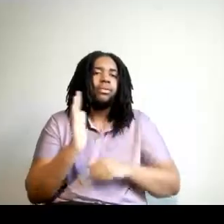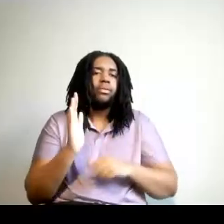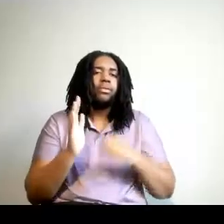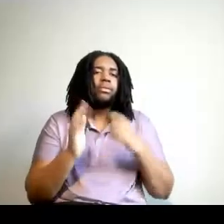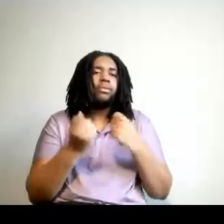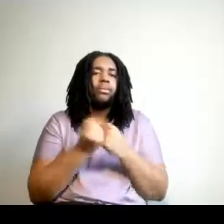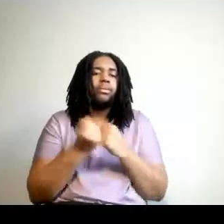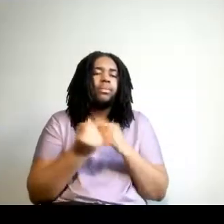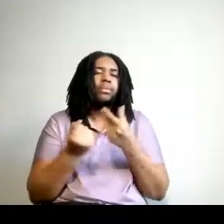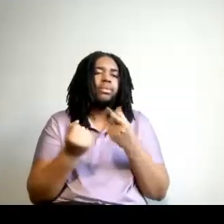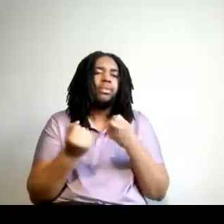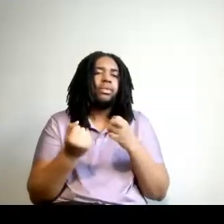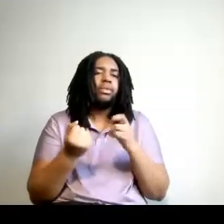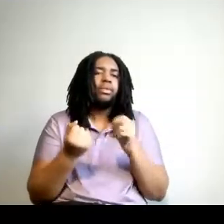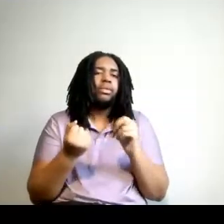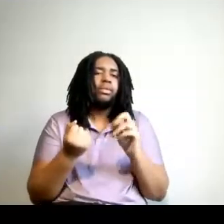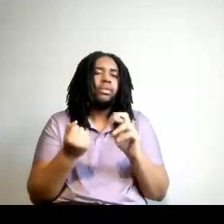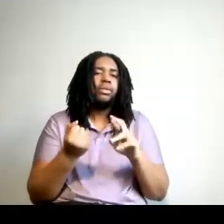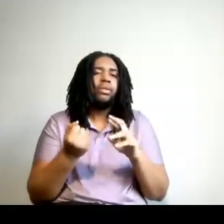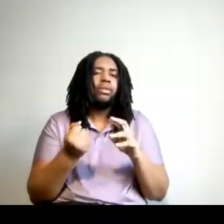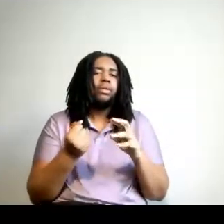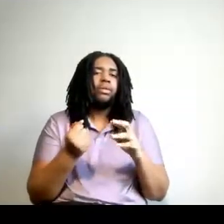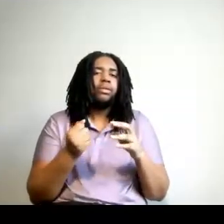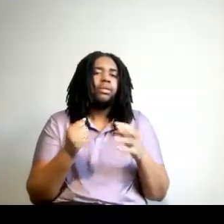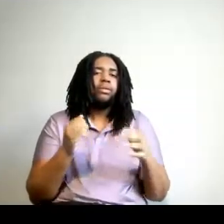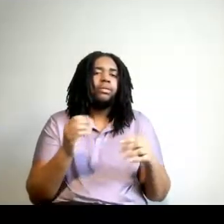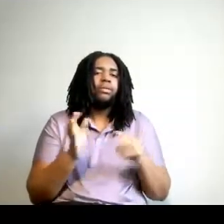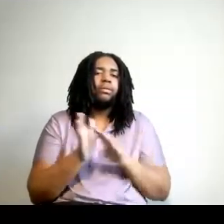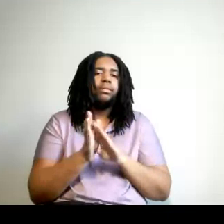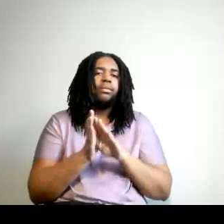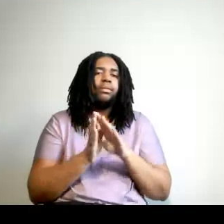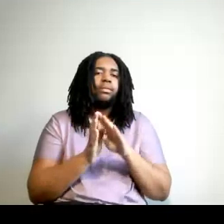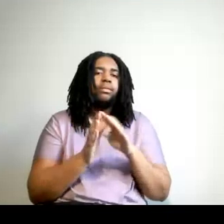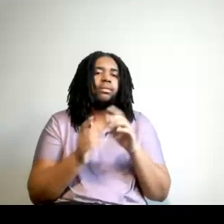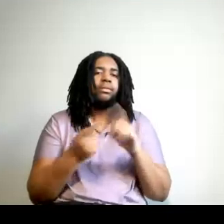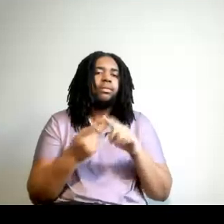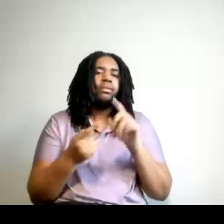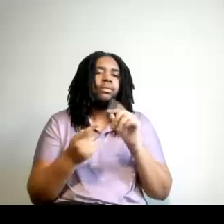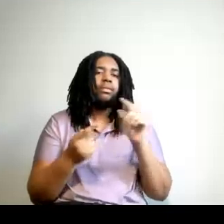US up until 2020, whenever COVID happened.